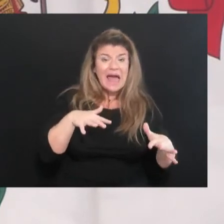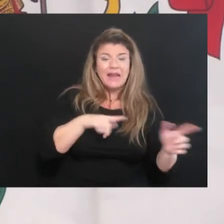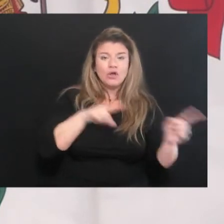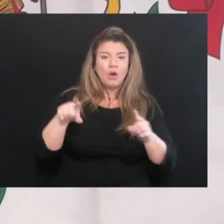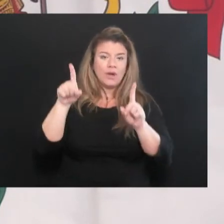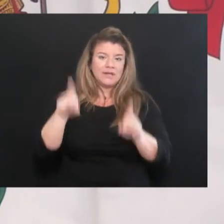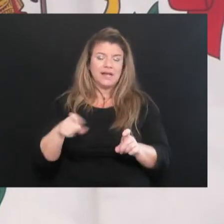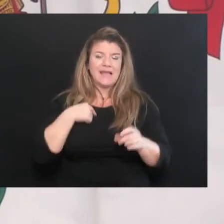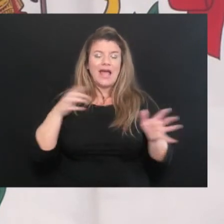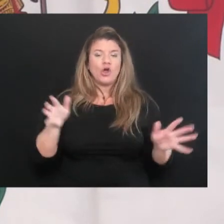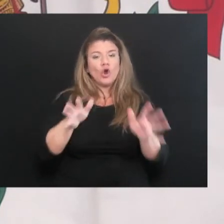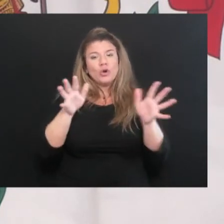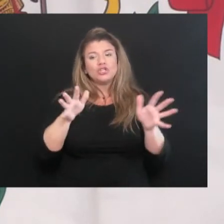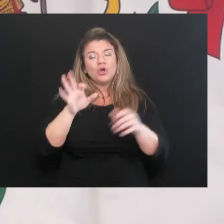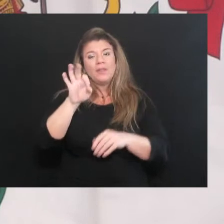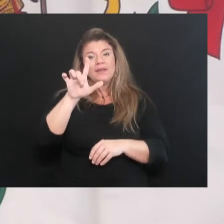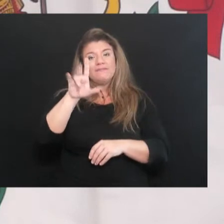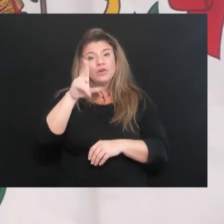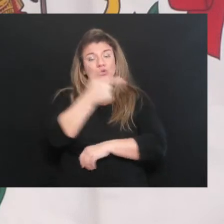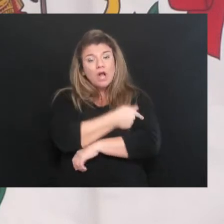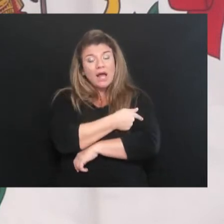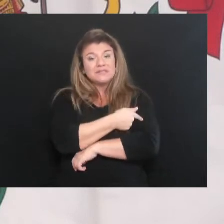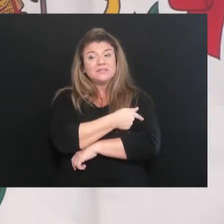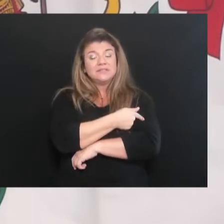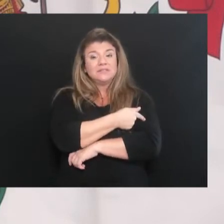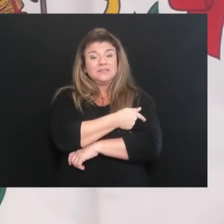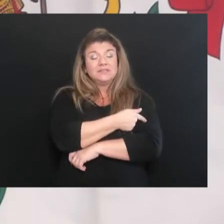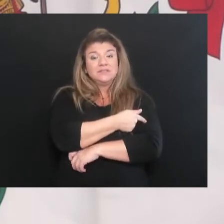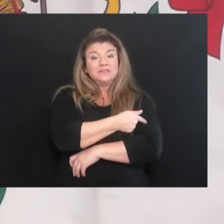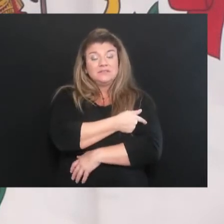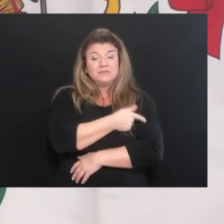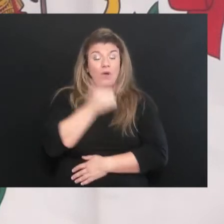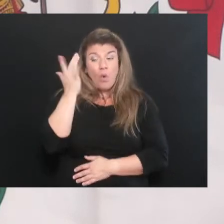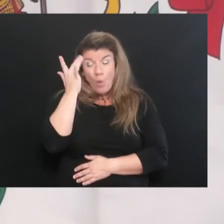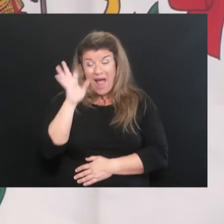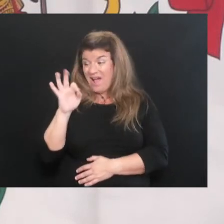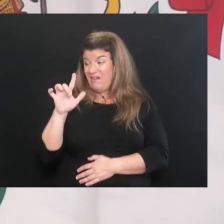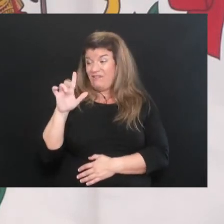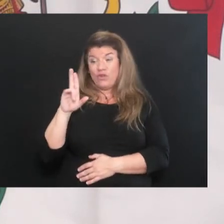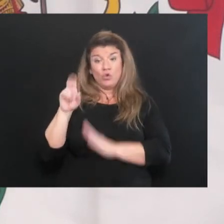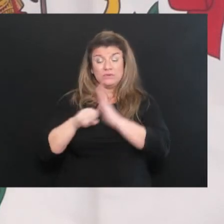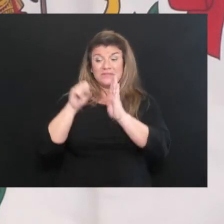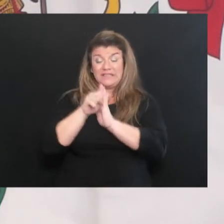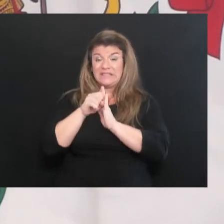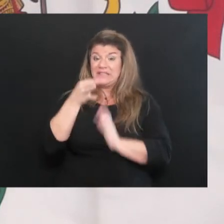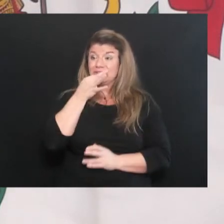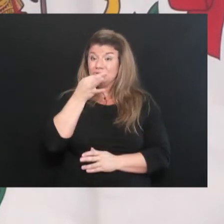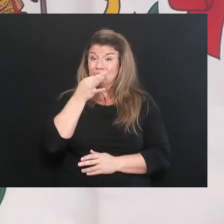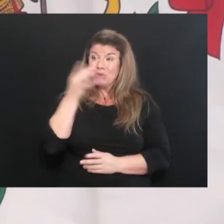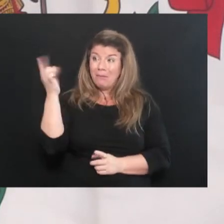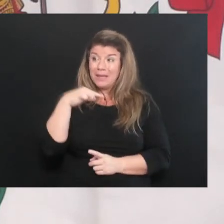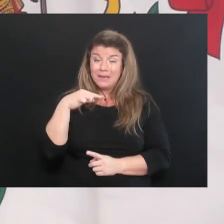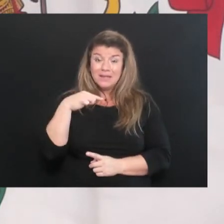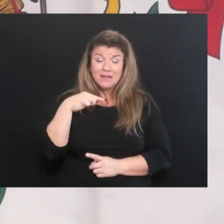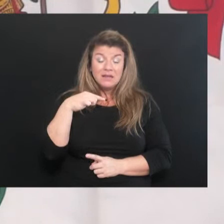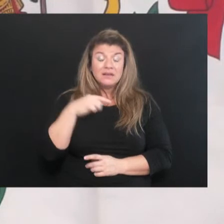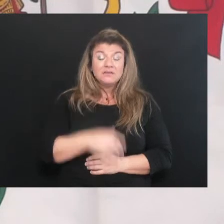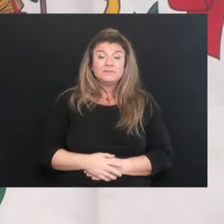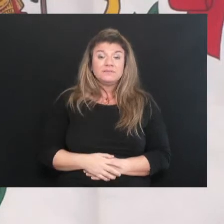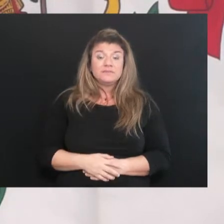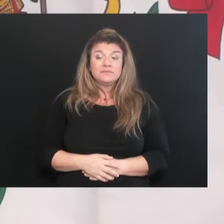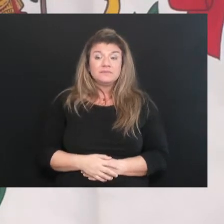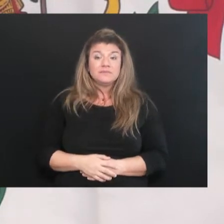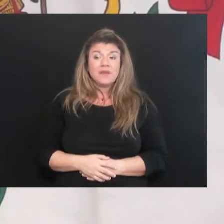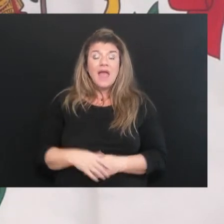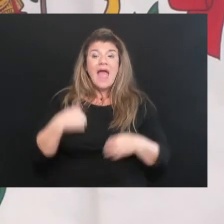I encourage you about getting your flu shots because the flu season is right on us right now. I